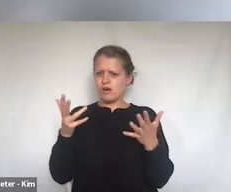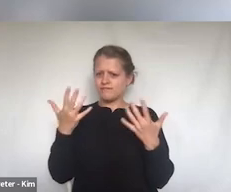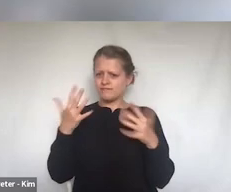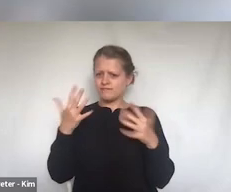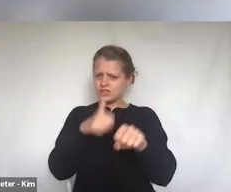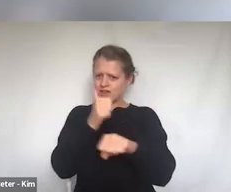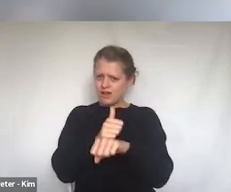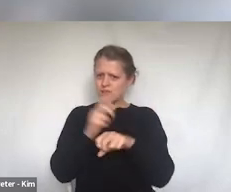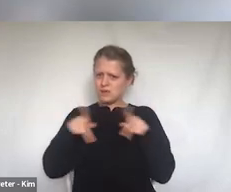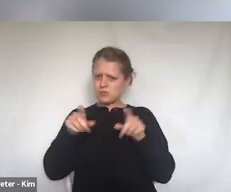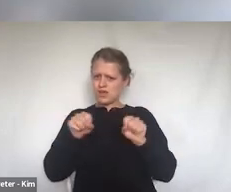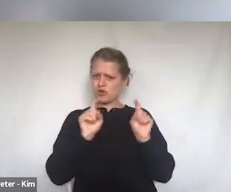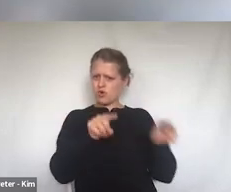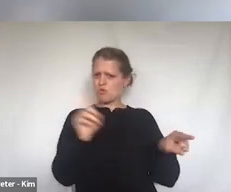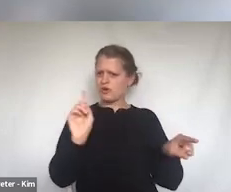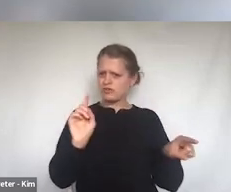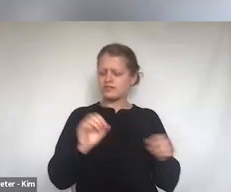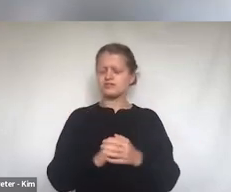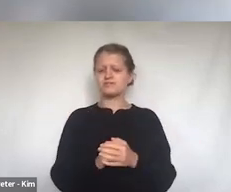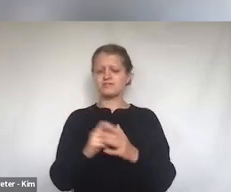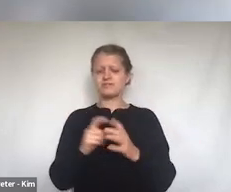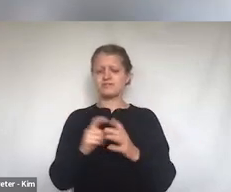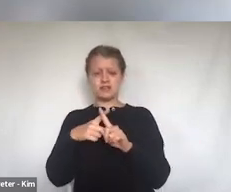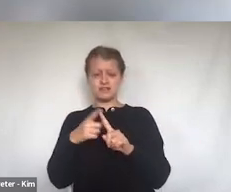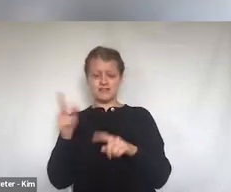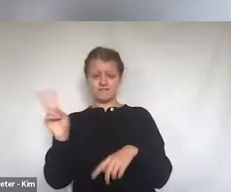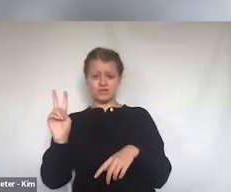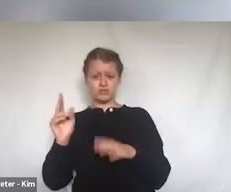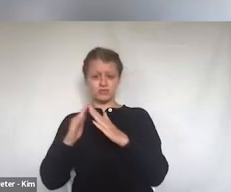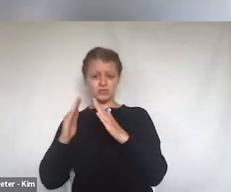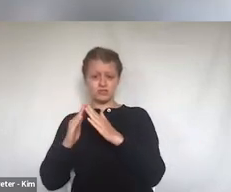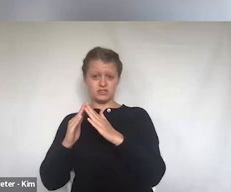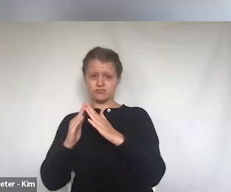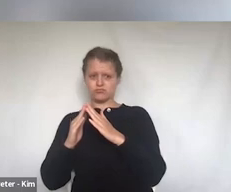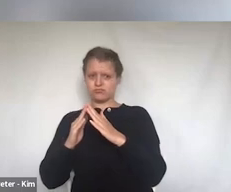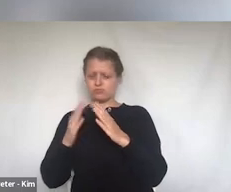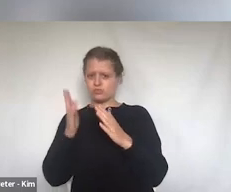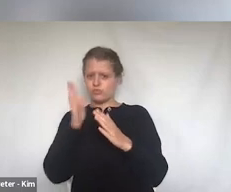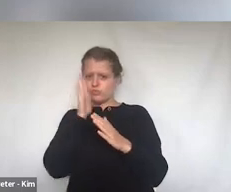what actions will the city of Vancouver be taking during extreme heat events?